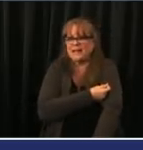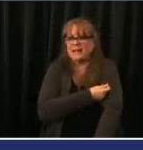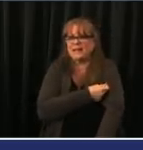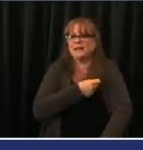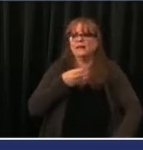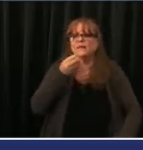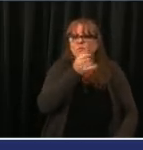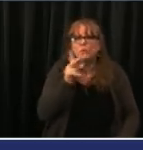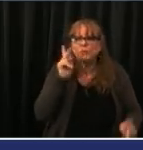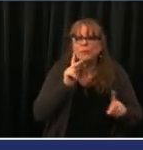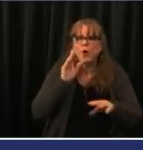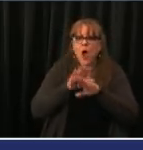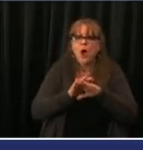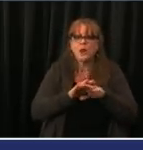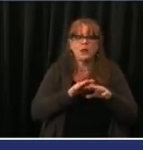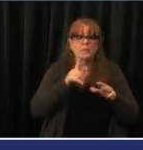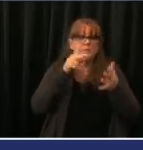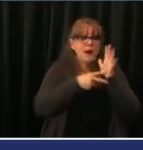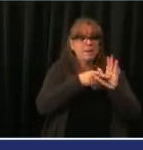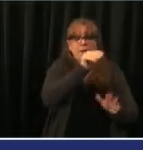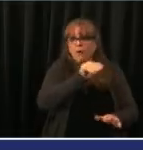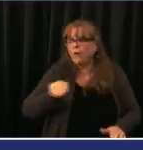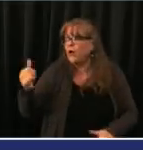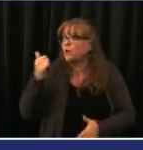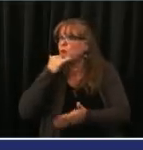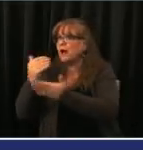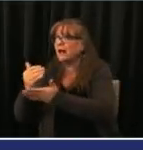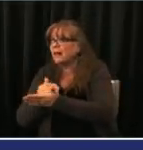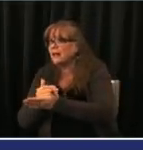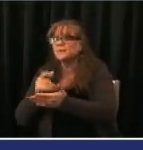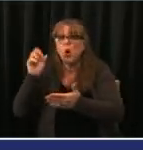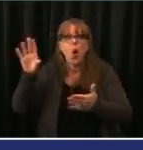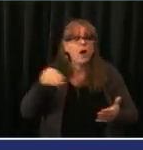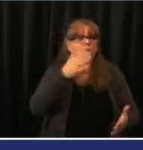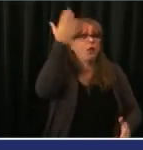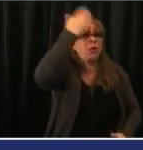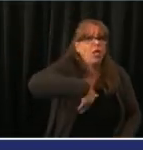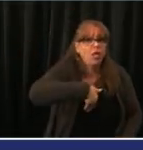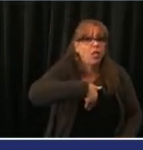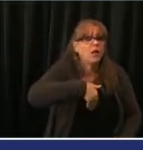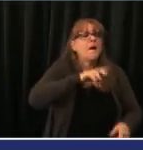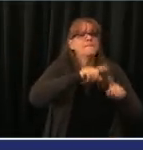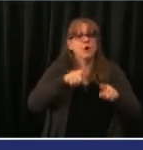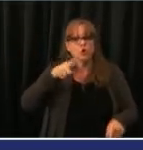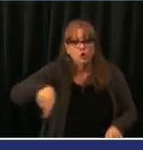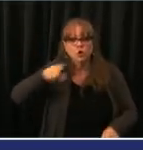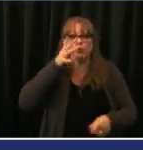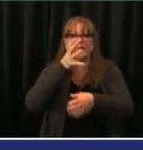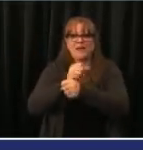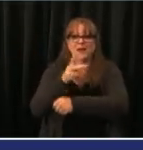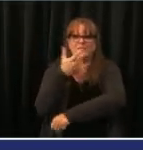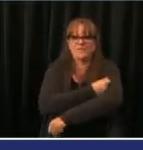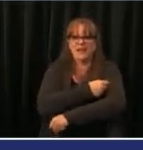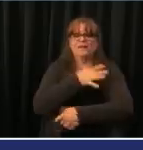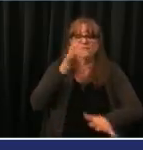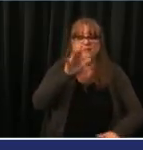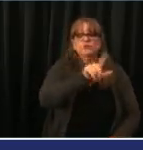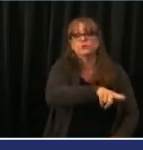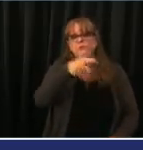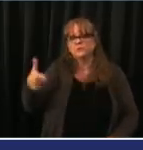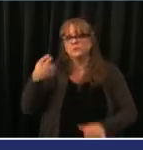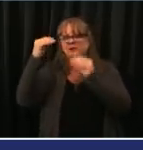through late February, but most of you are going to get it in the next week or two. Teachers, educators, just because we have that February 8th date doesn't mean